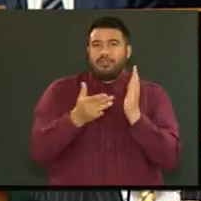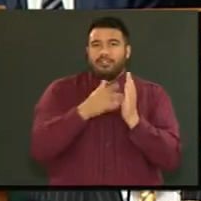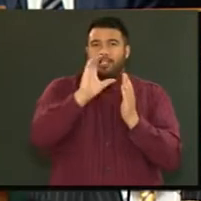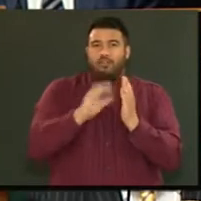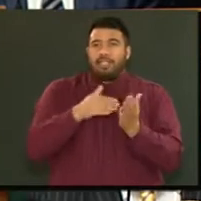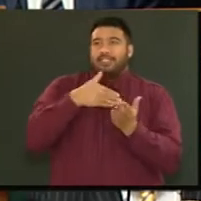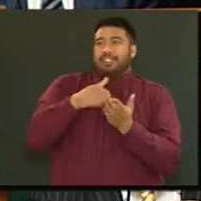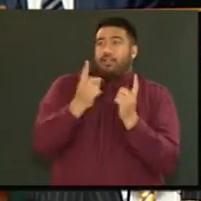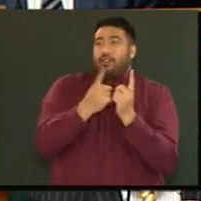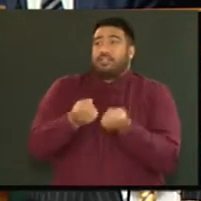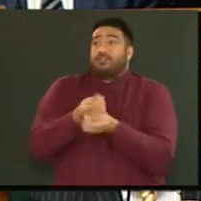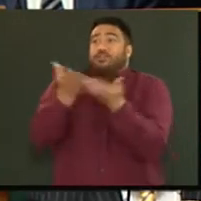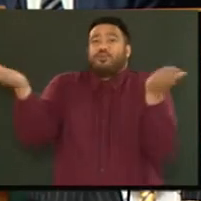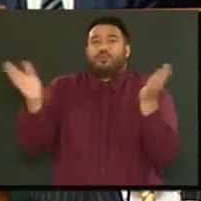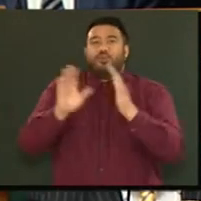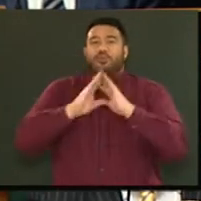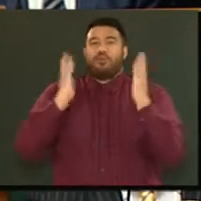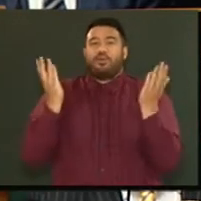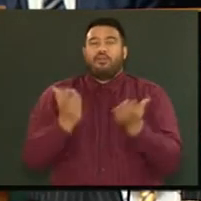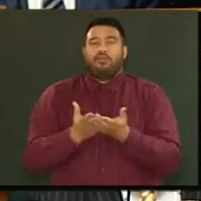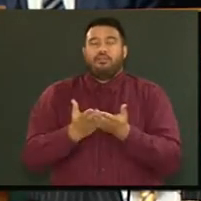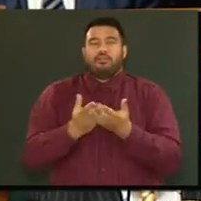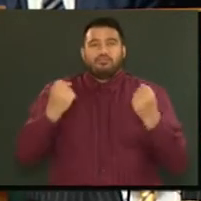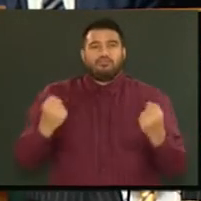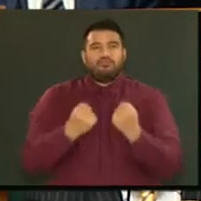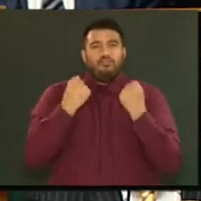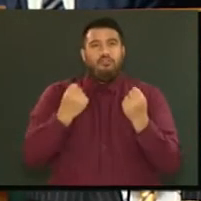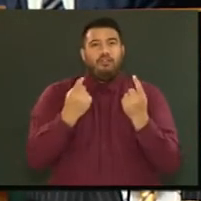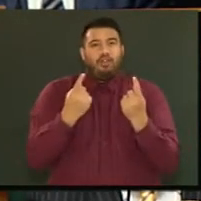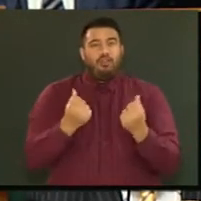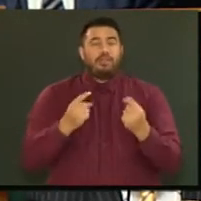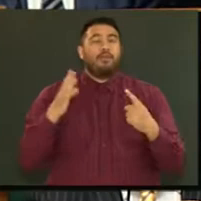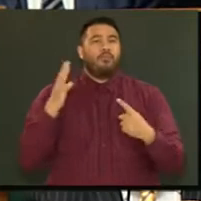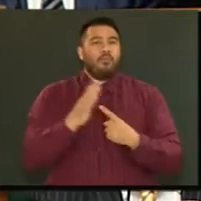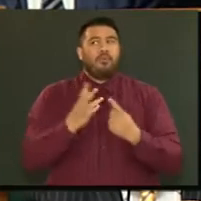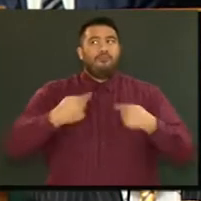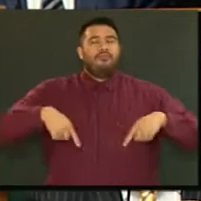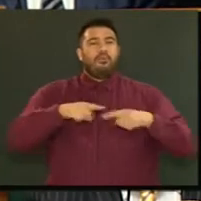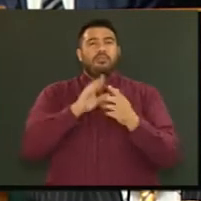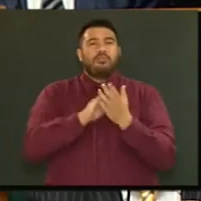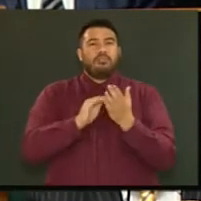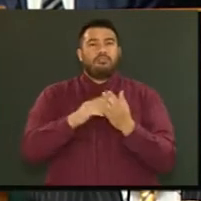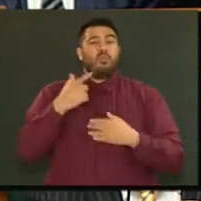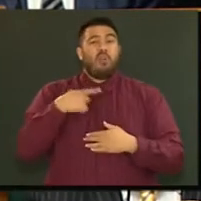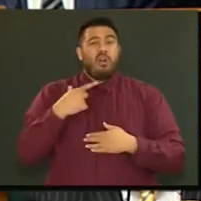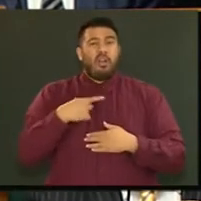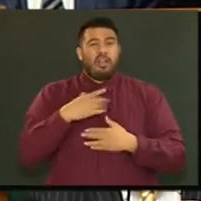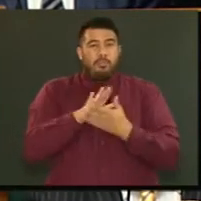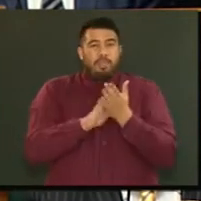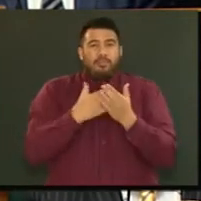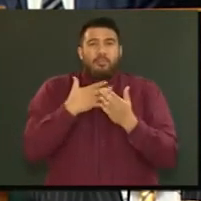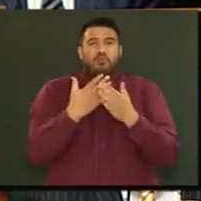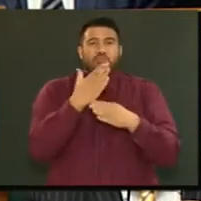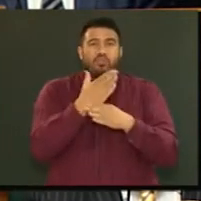the world. A strong and growing economy is important, Mr. Speaker, because of the job opportunities it provides for New